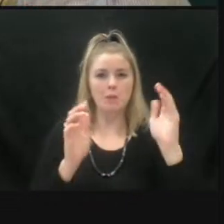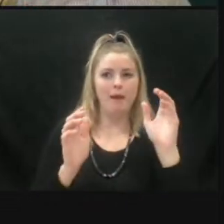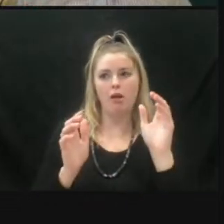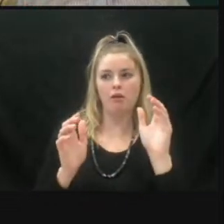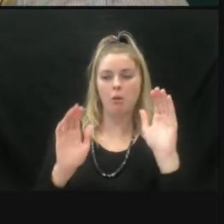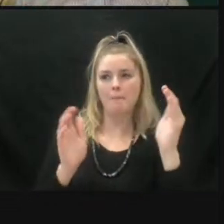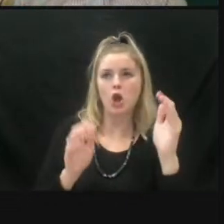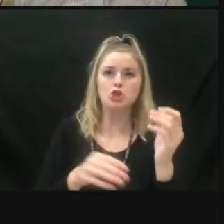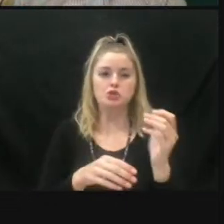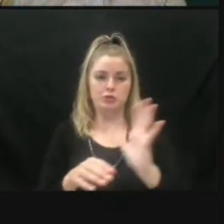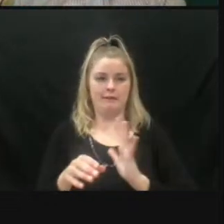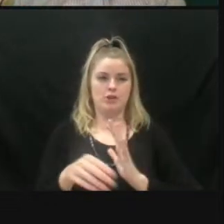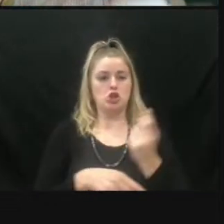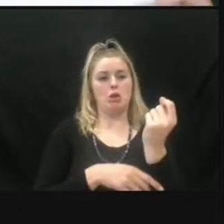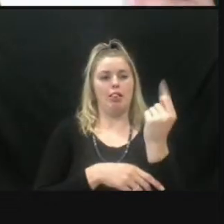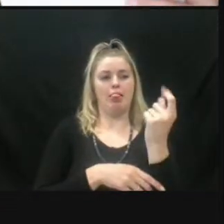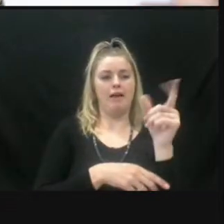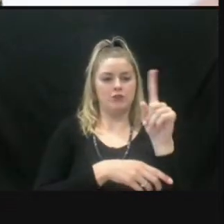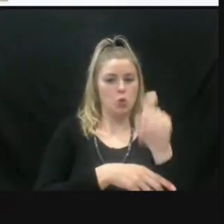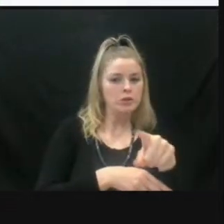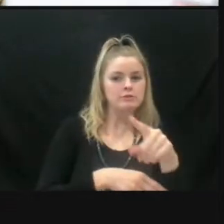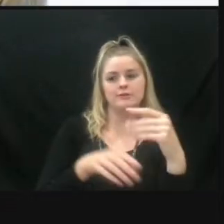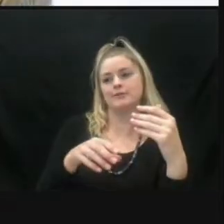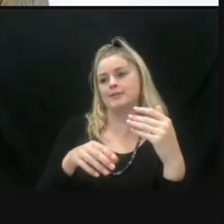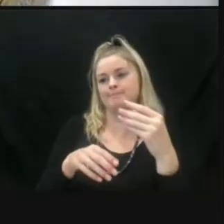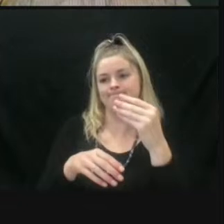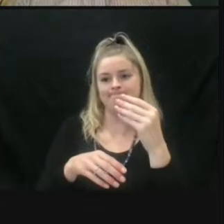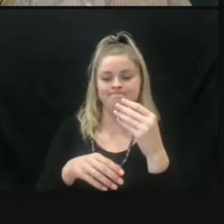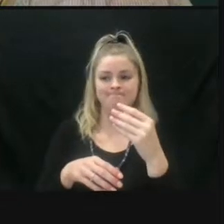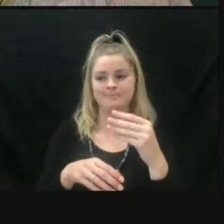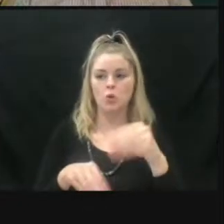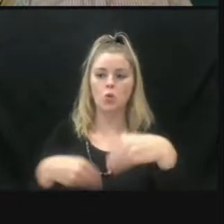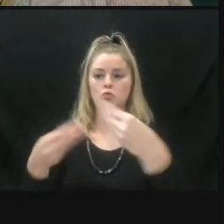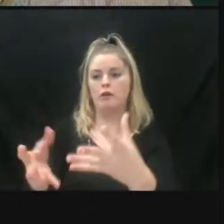we gave to tribal participants.